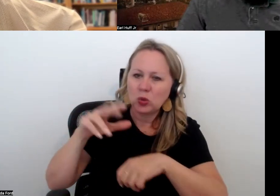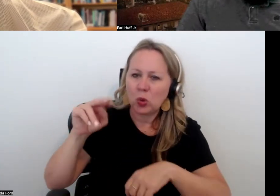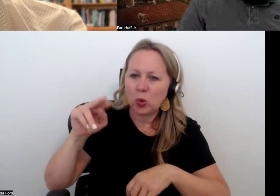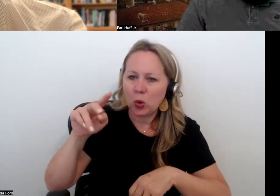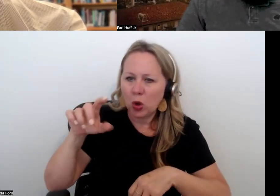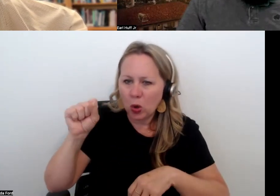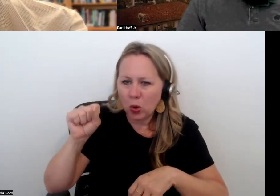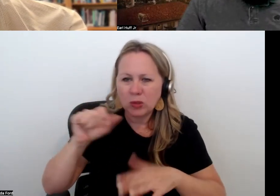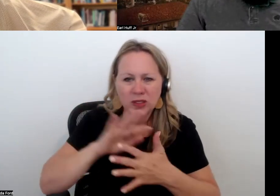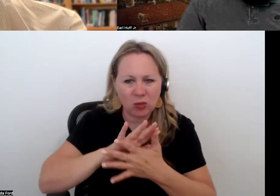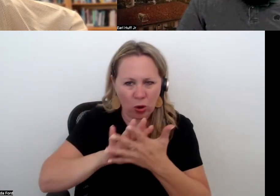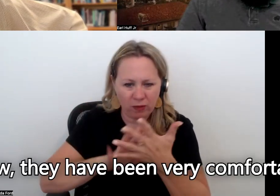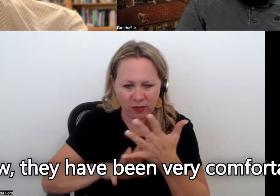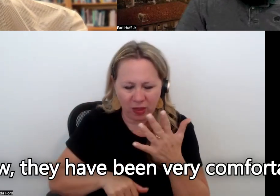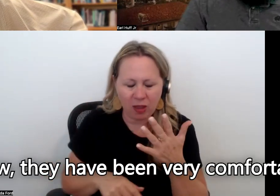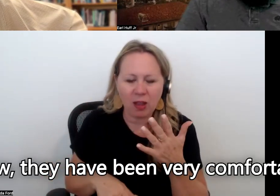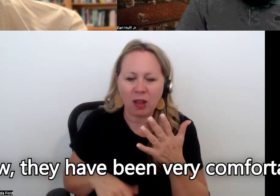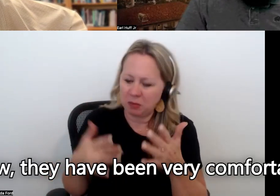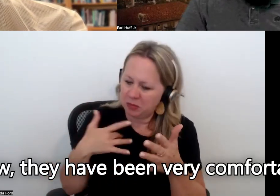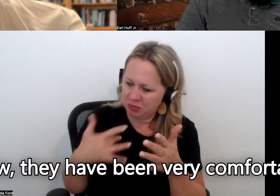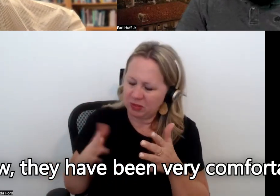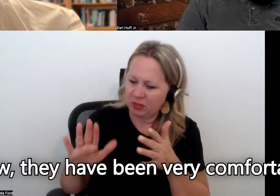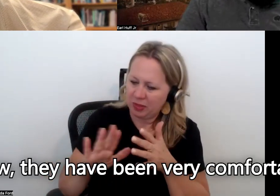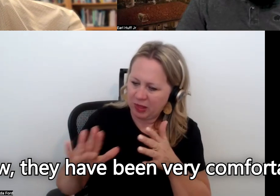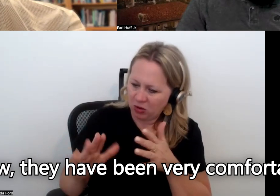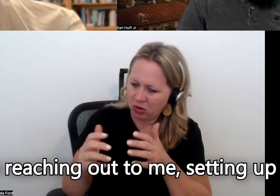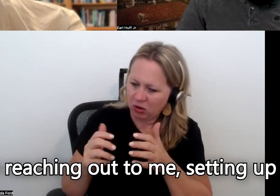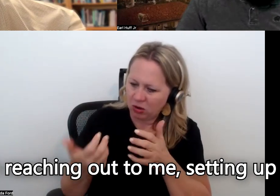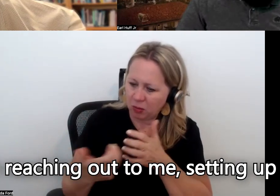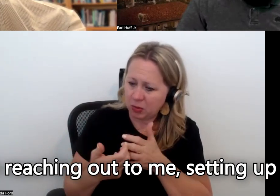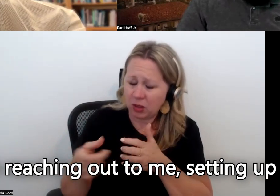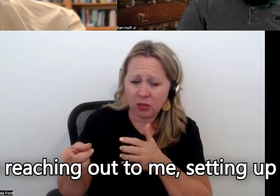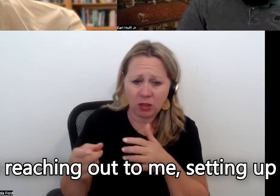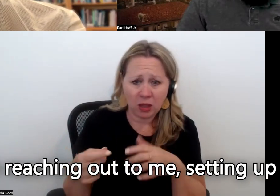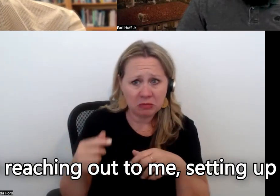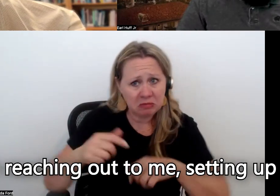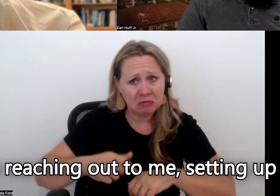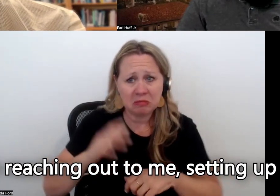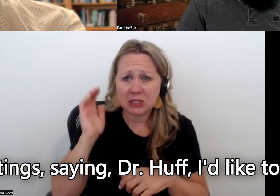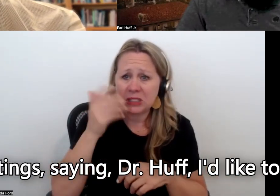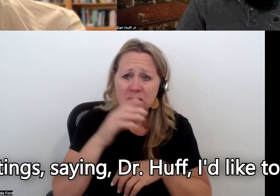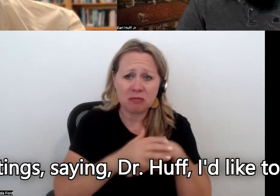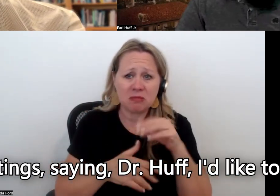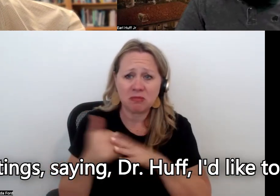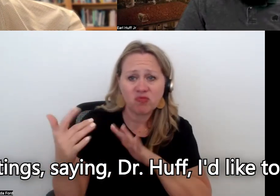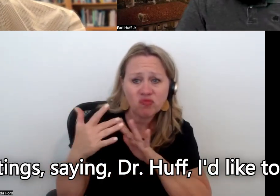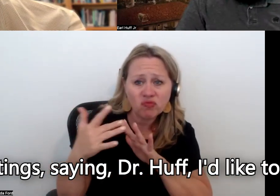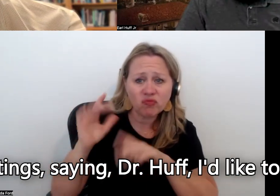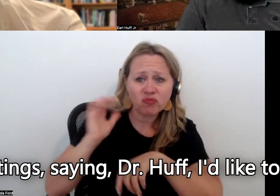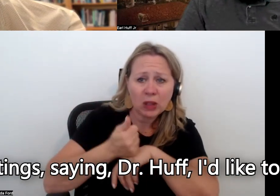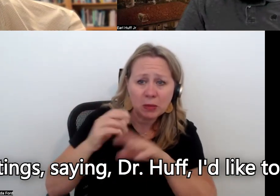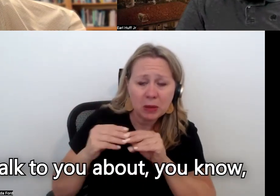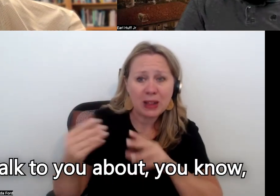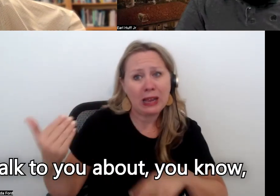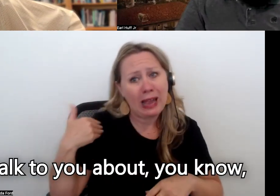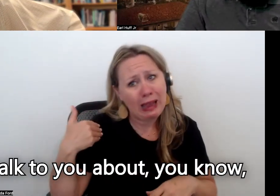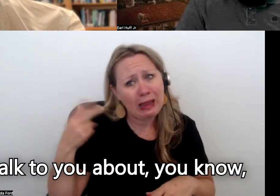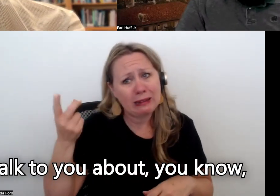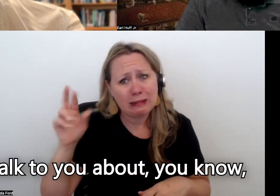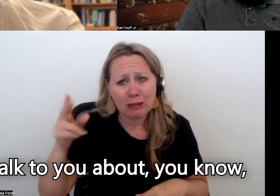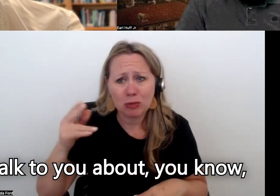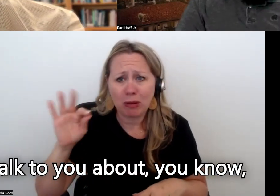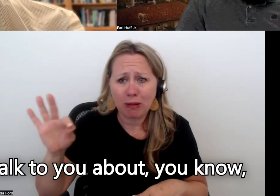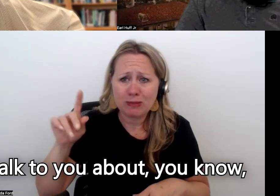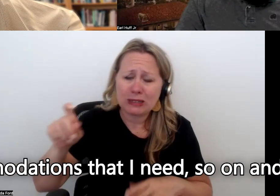so uh, they have been very comfortable with reaching out to me, setting up meetings, saying, Dr. Huff, I'd like to talk to